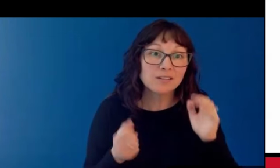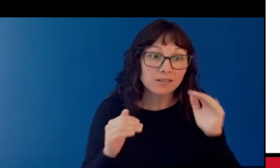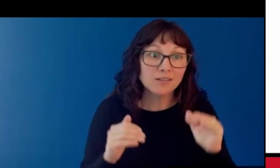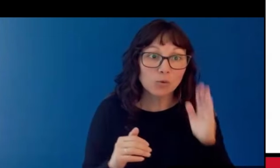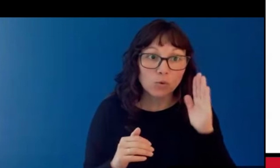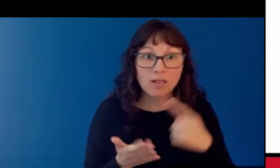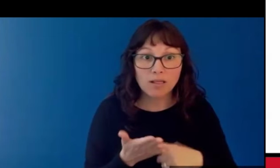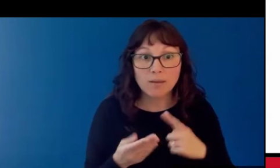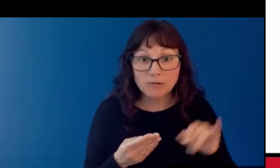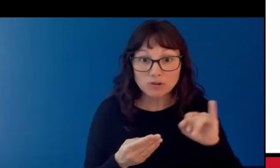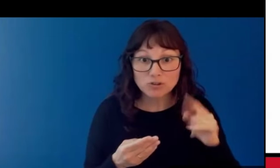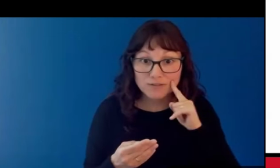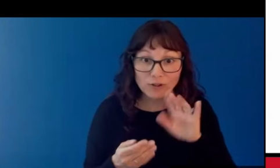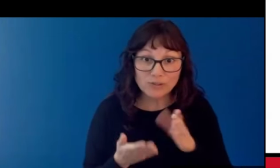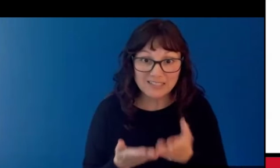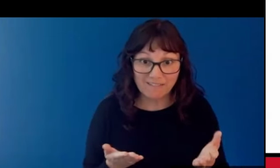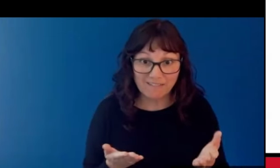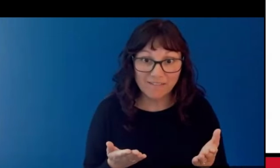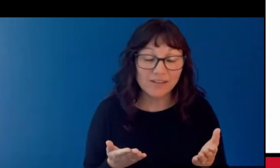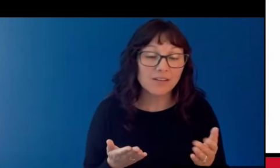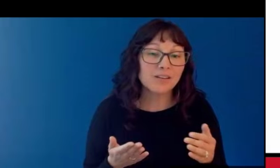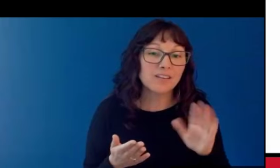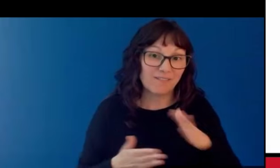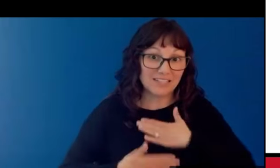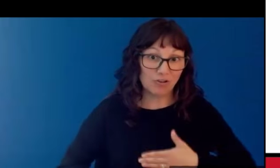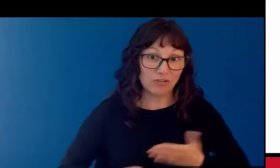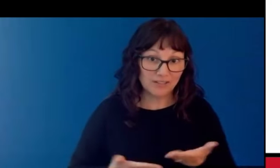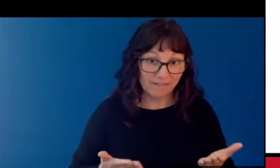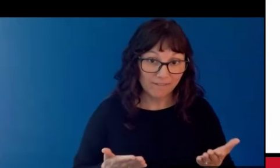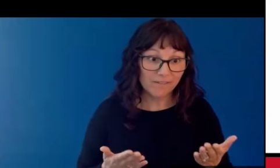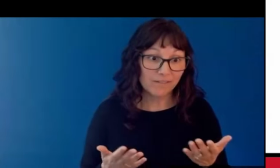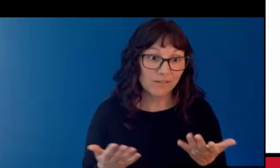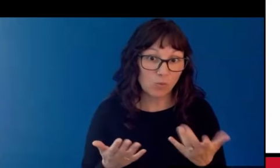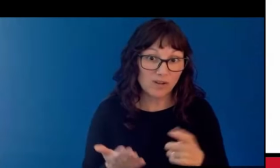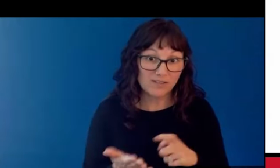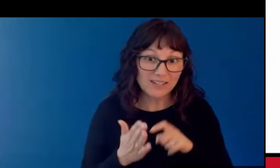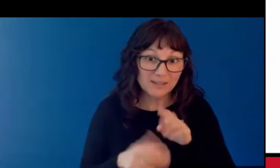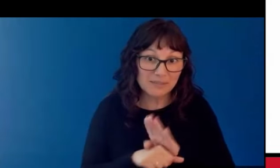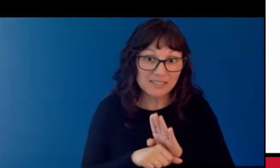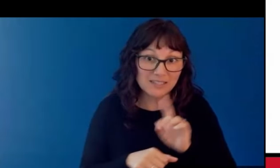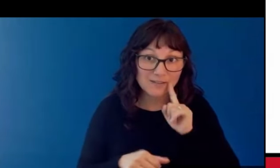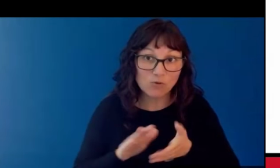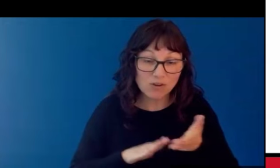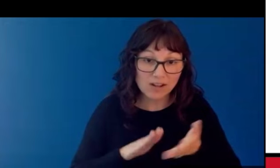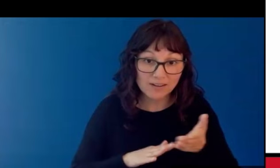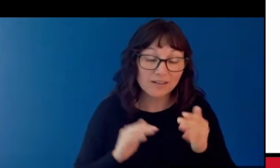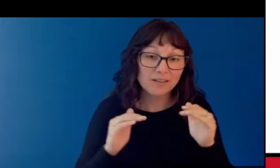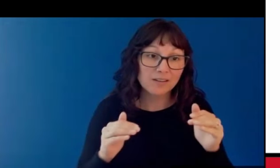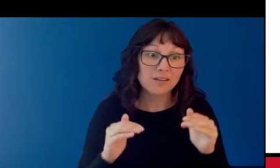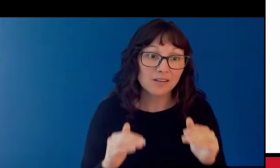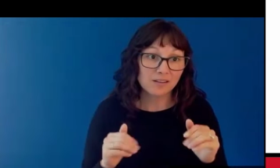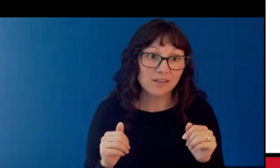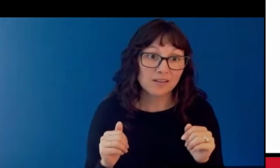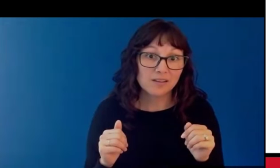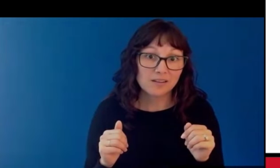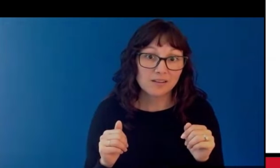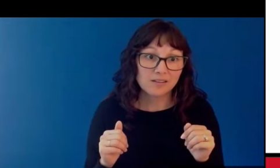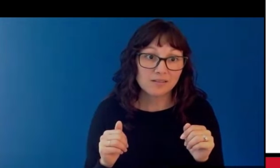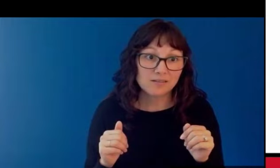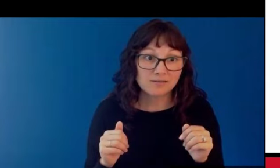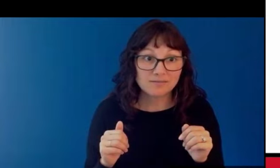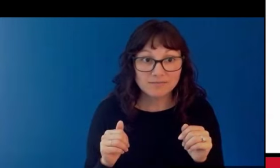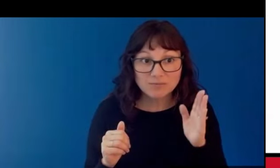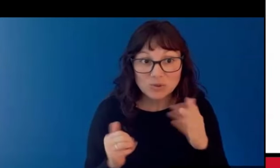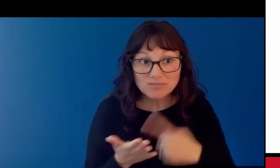about insurance for your stuff, your physical stuff that it takes your business to run. We're going to talk